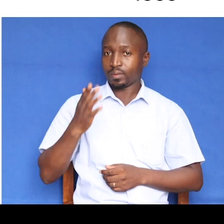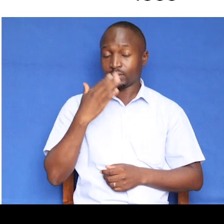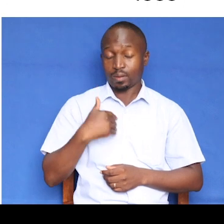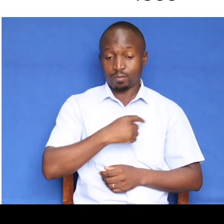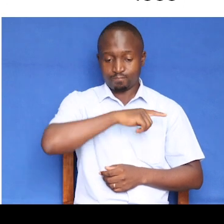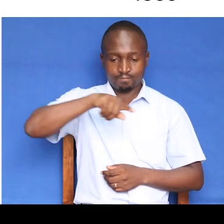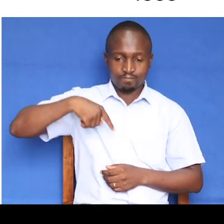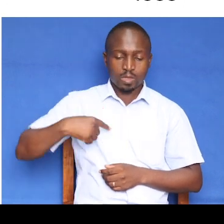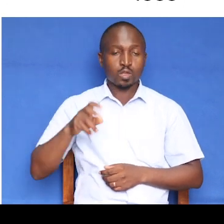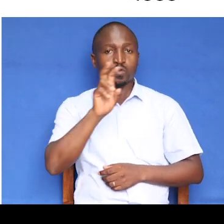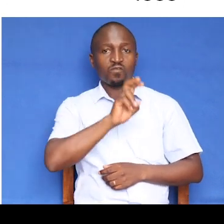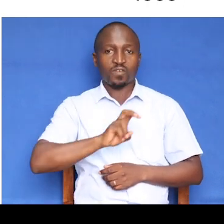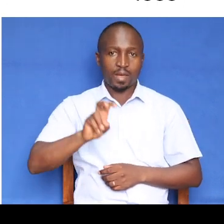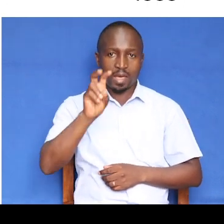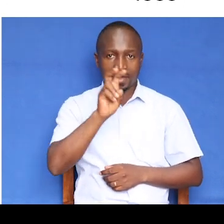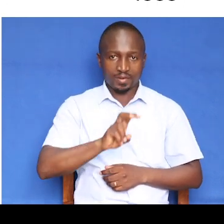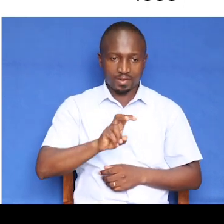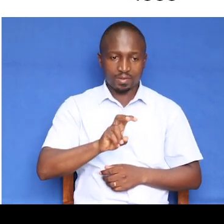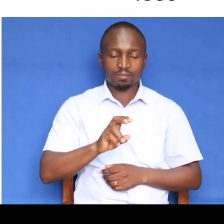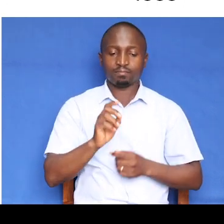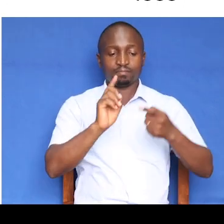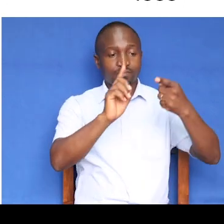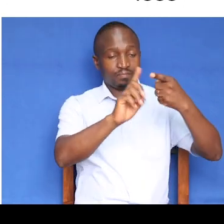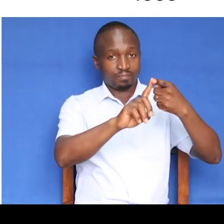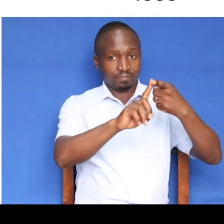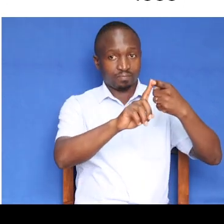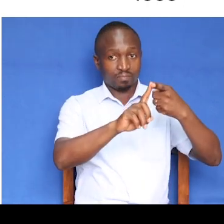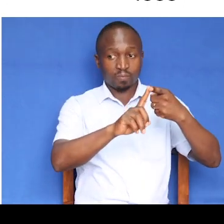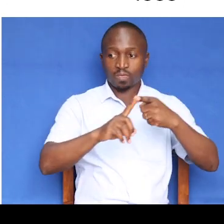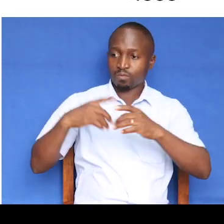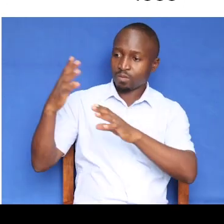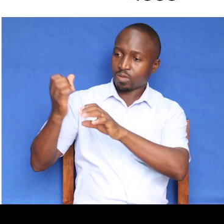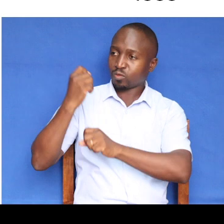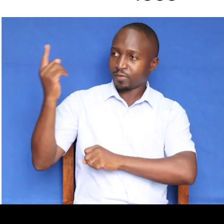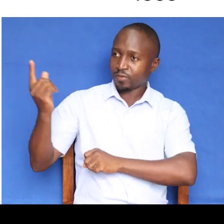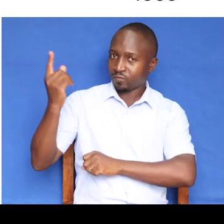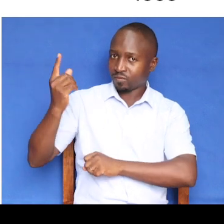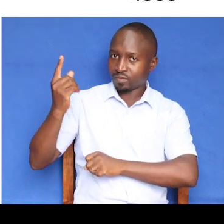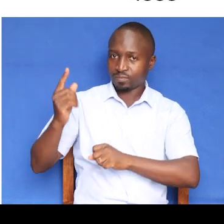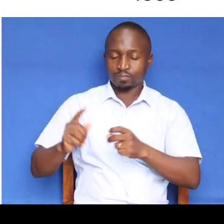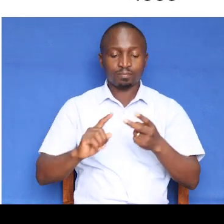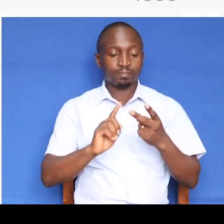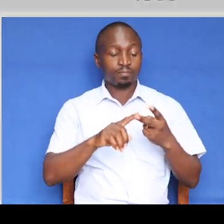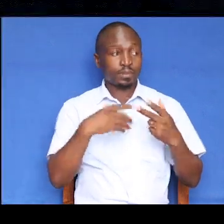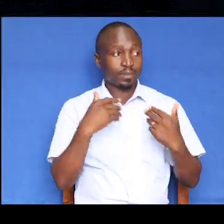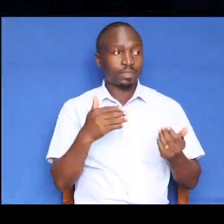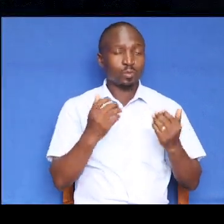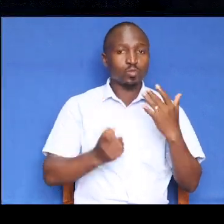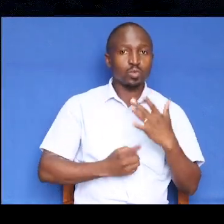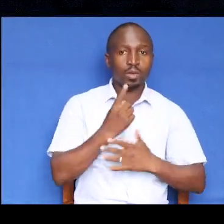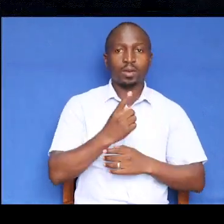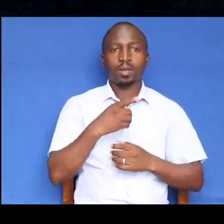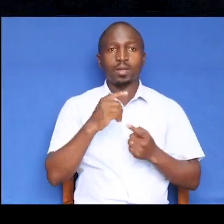requires us to compute a gross national income. So according